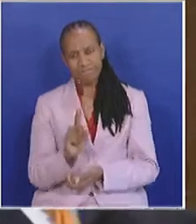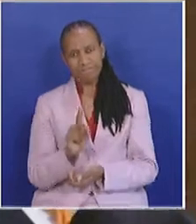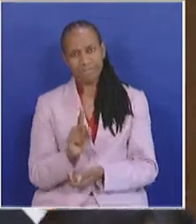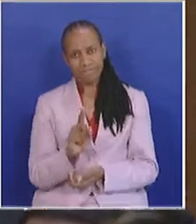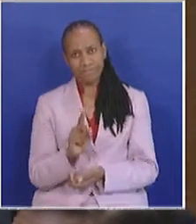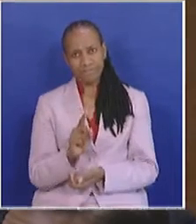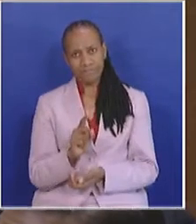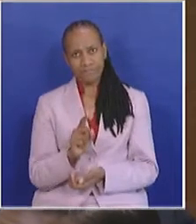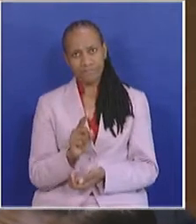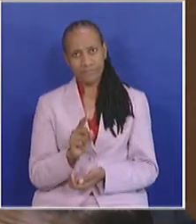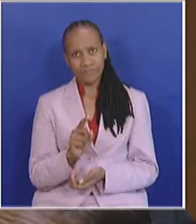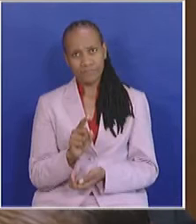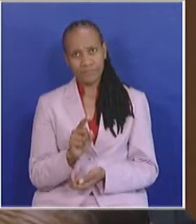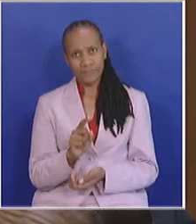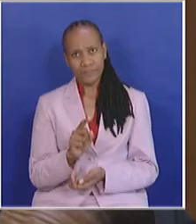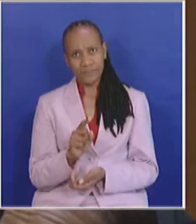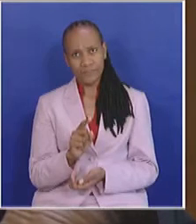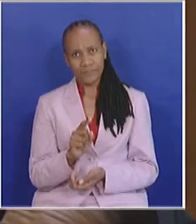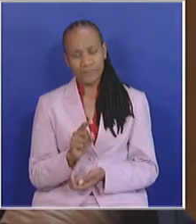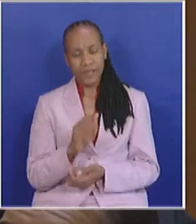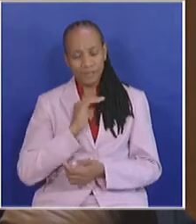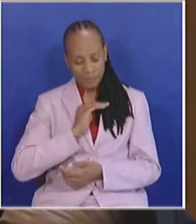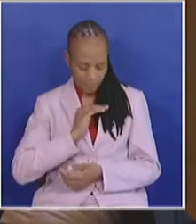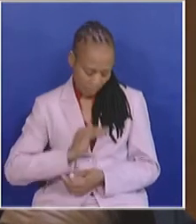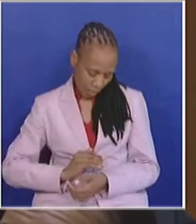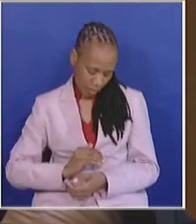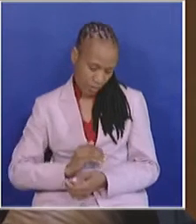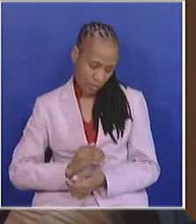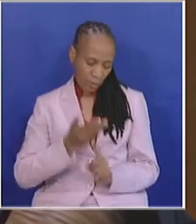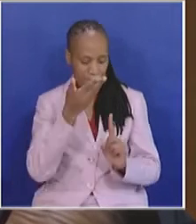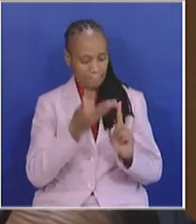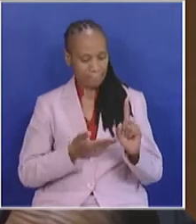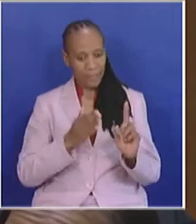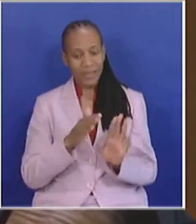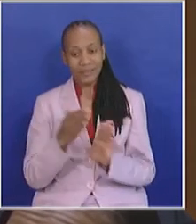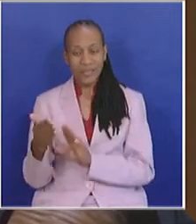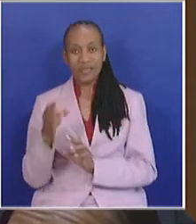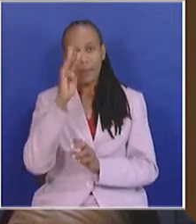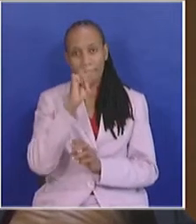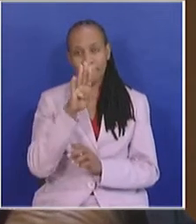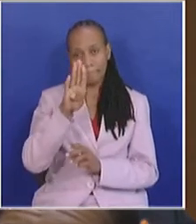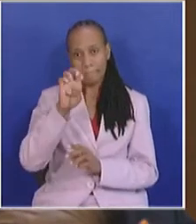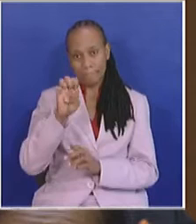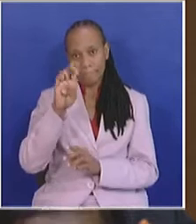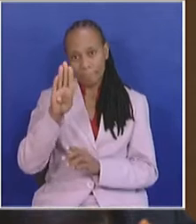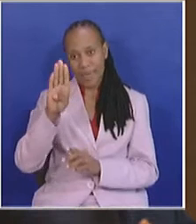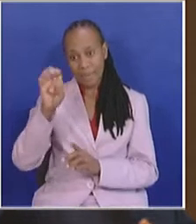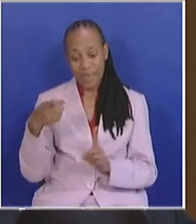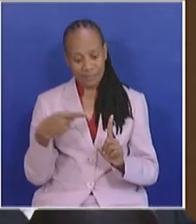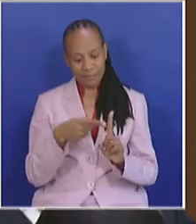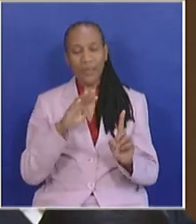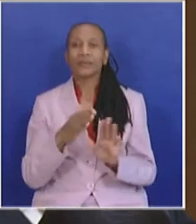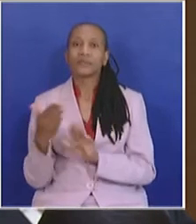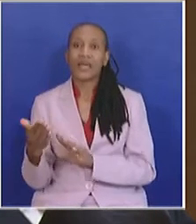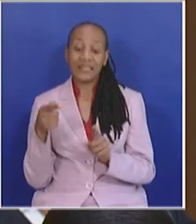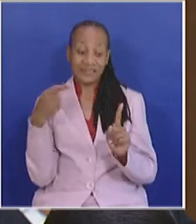Council notes with profound sadness the death of Mvuzo Mbebe, who was the Chief Executive